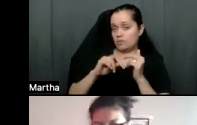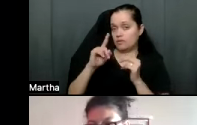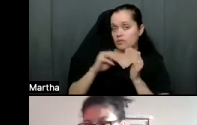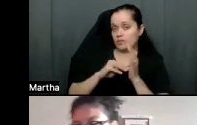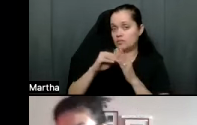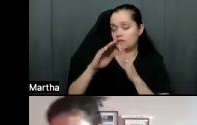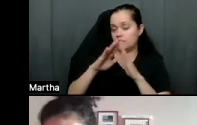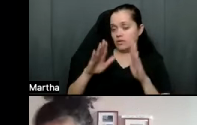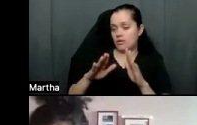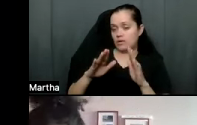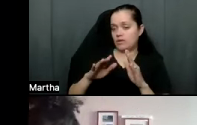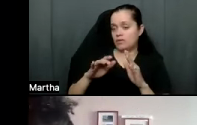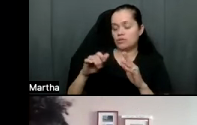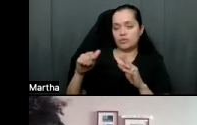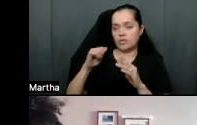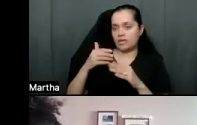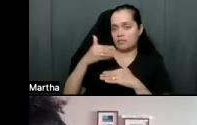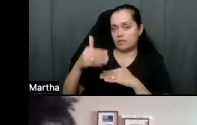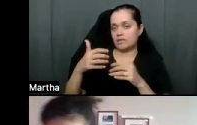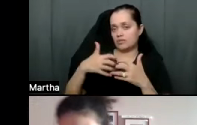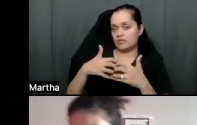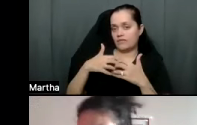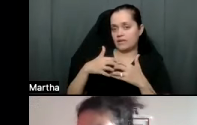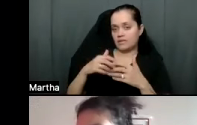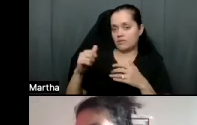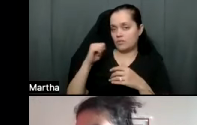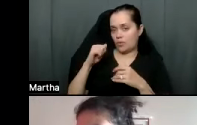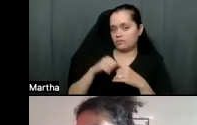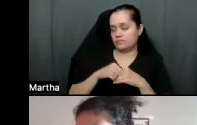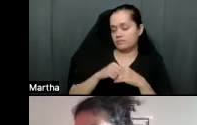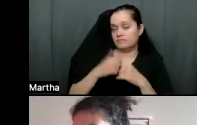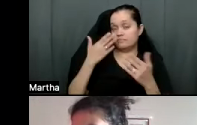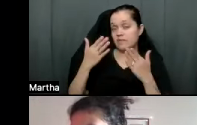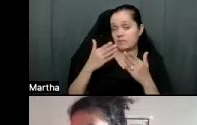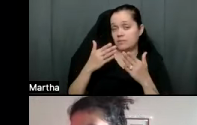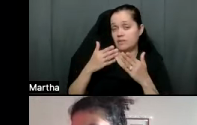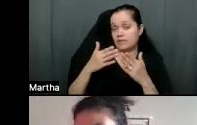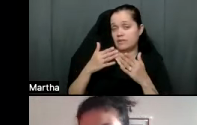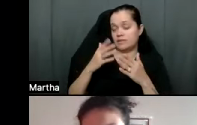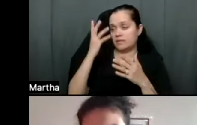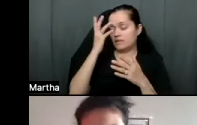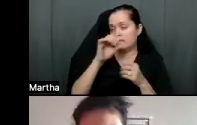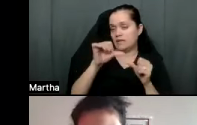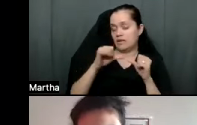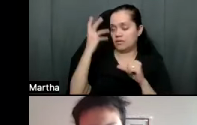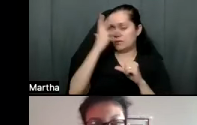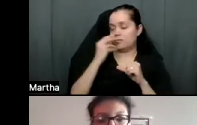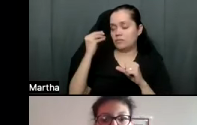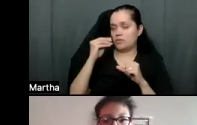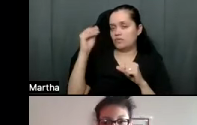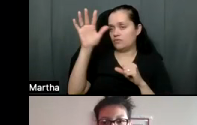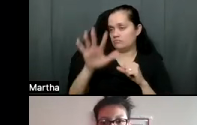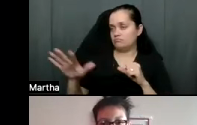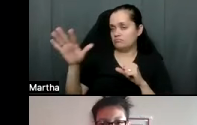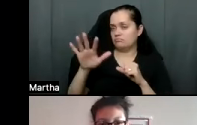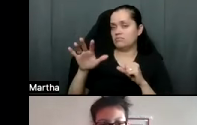house, you don't put it next to a factory. Maybe you put it in a scenic area. That would be more likely. So